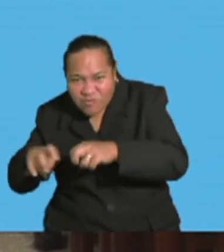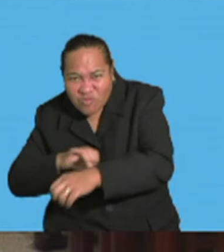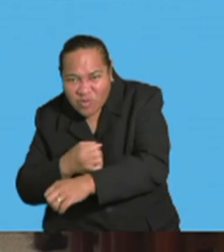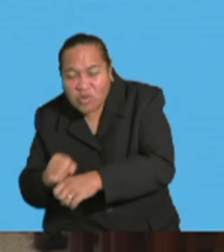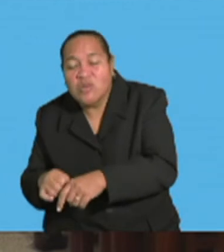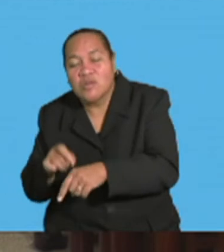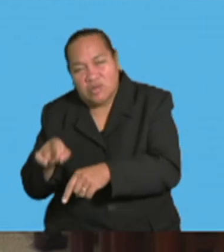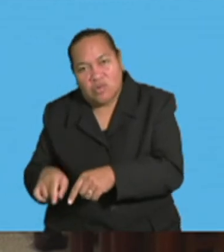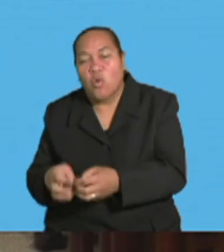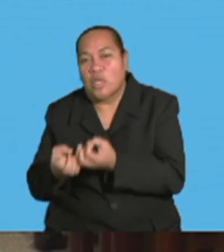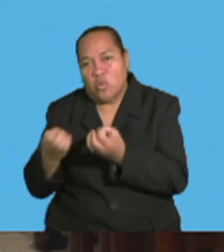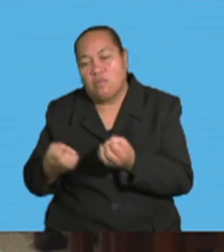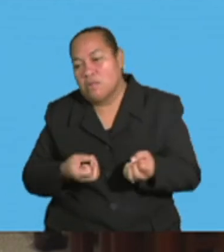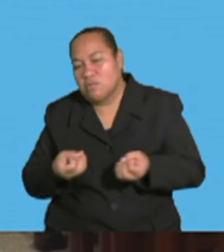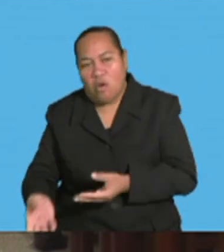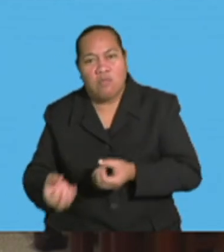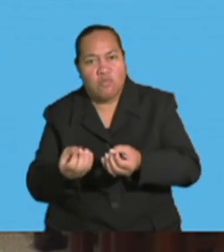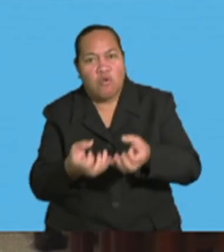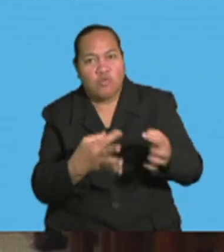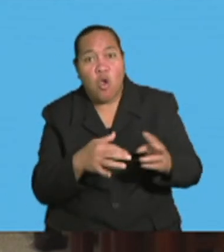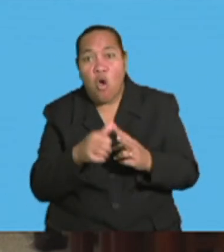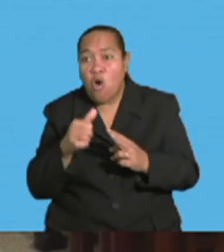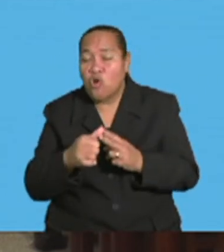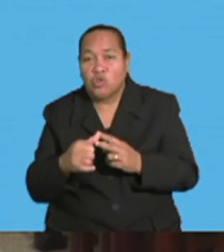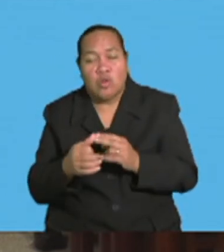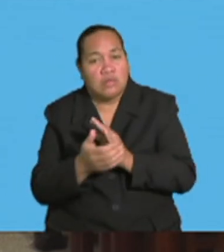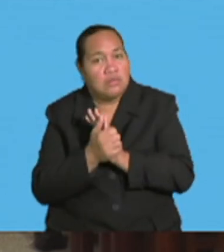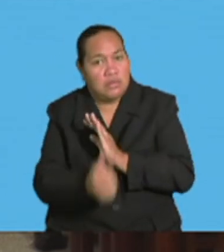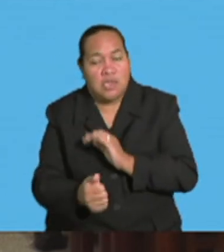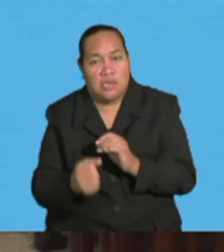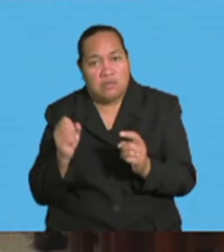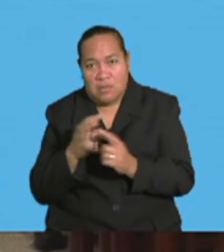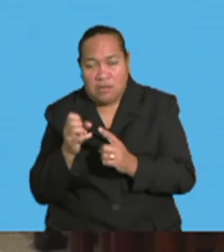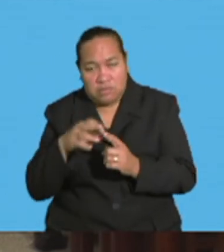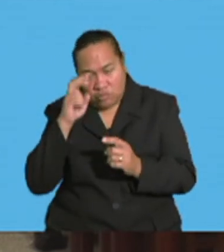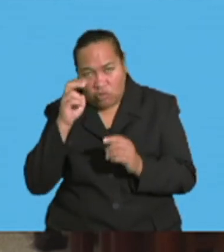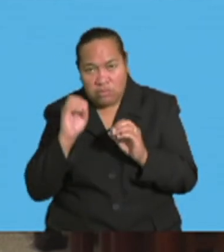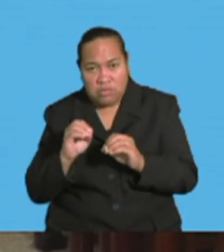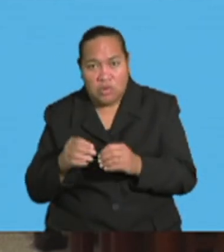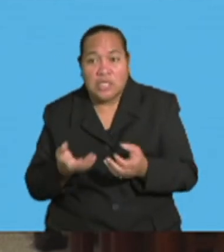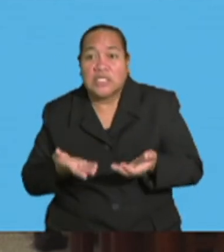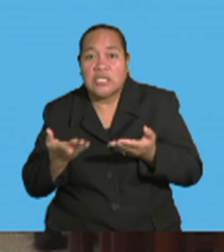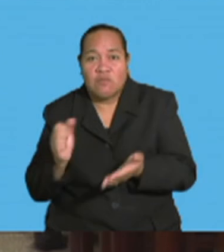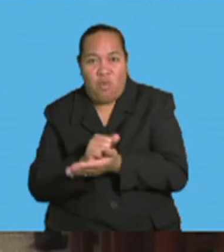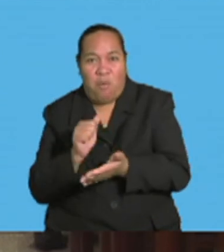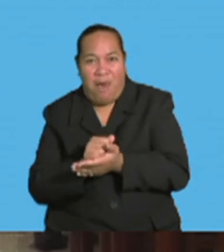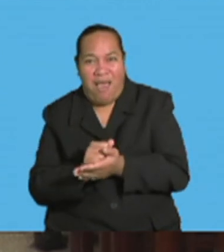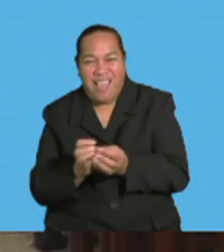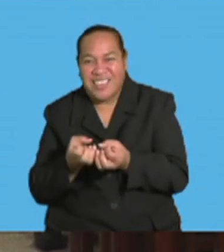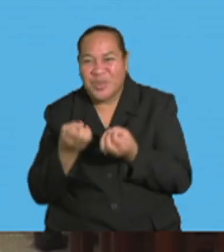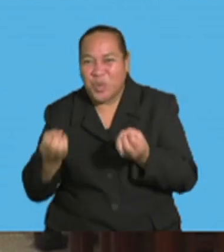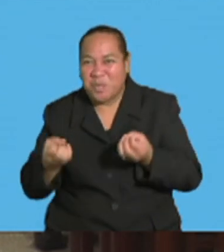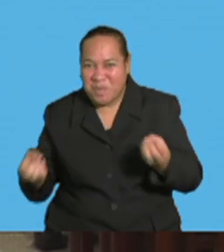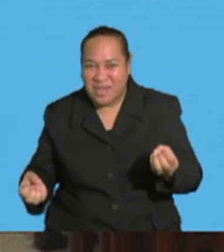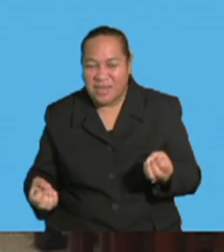having the personnel, but they have to be properly equipped and given the necessary gears as well. And of course, part of